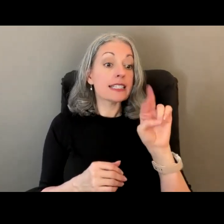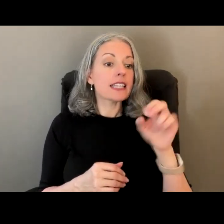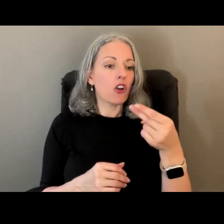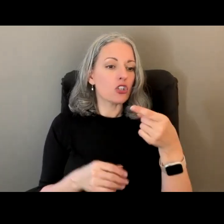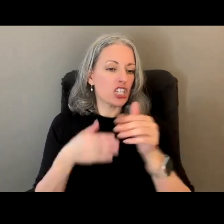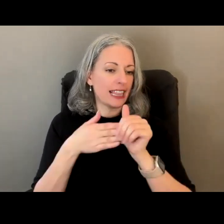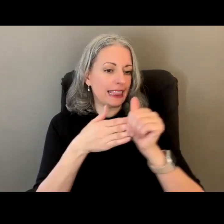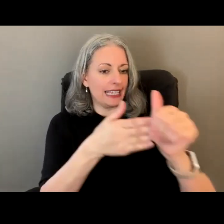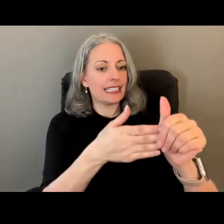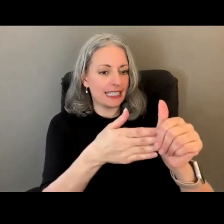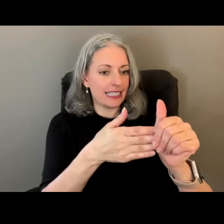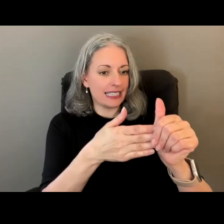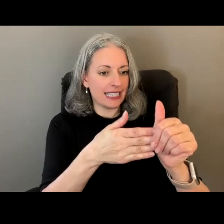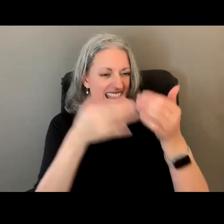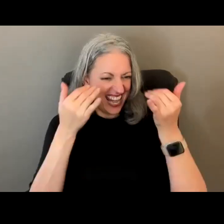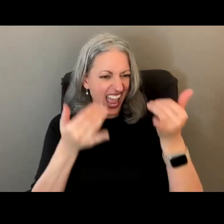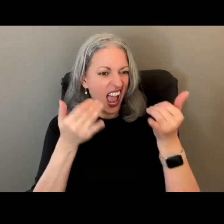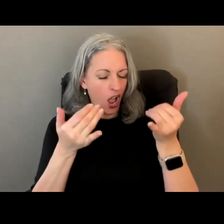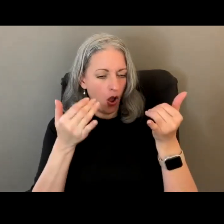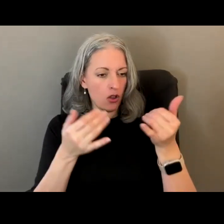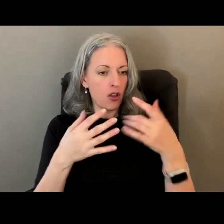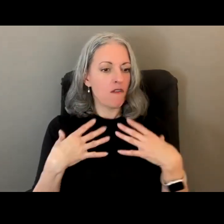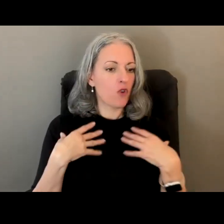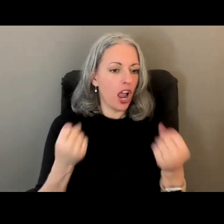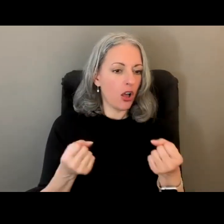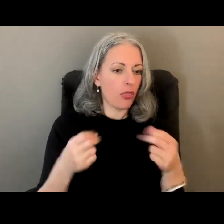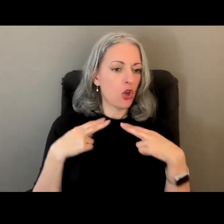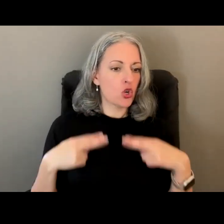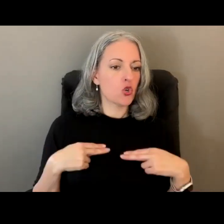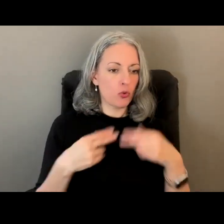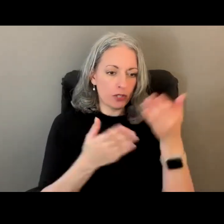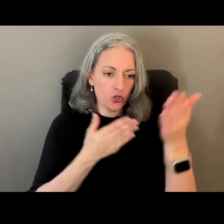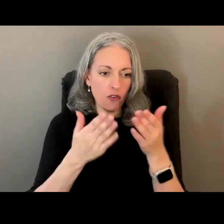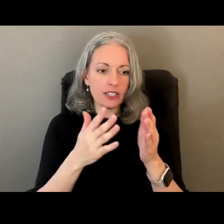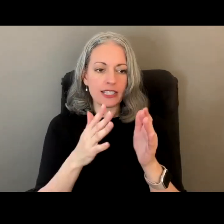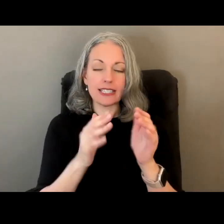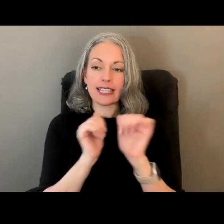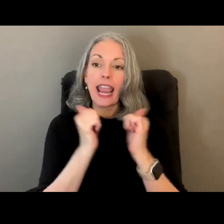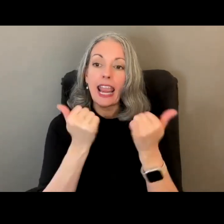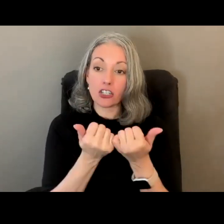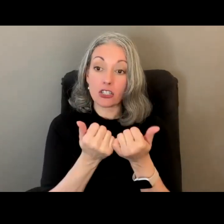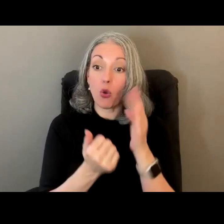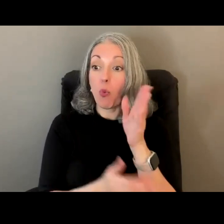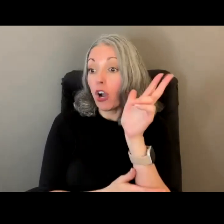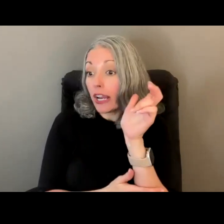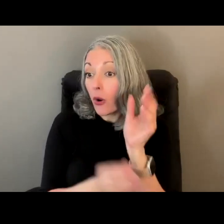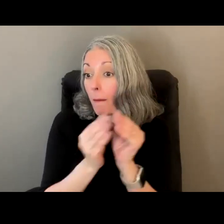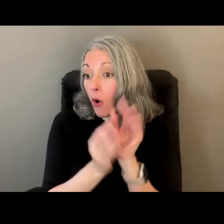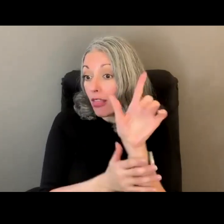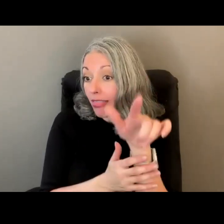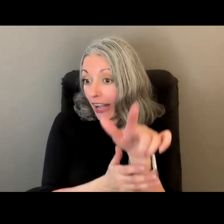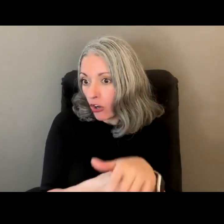effort for the Health and Human Services Agency. So you'll be hearing more about that I know that's a hot topic for all of